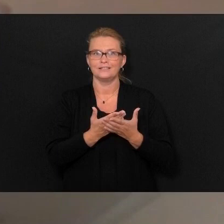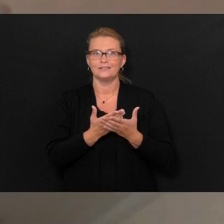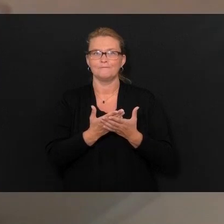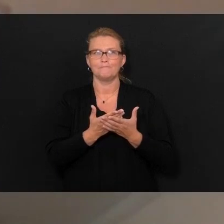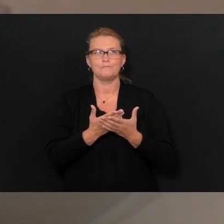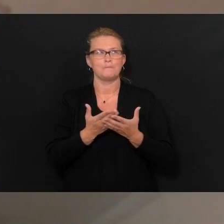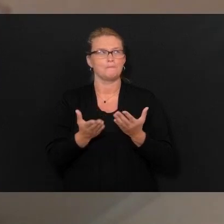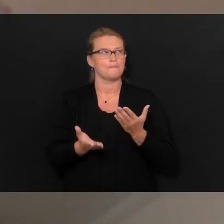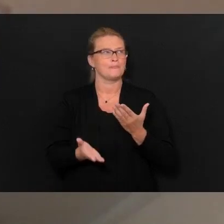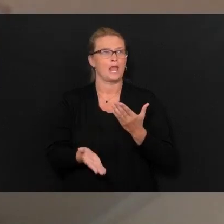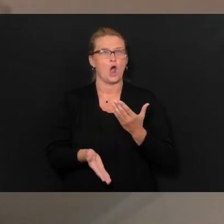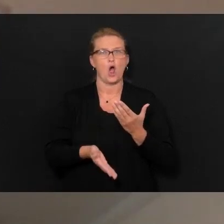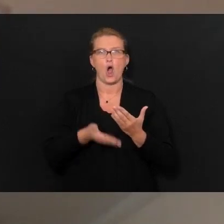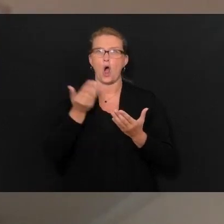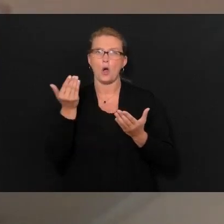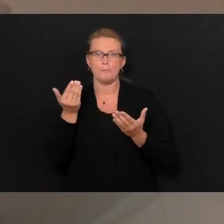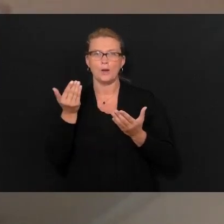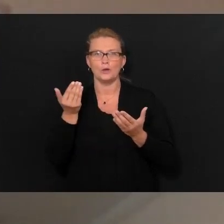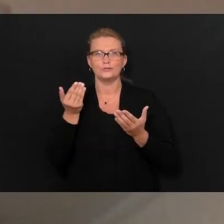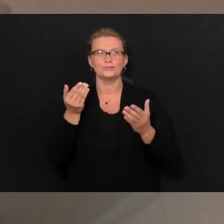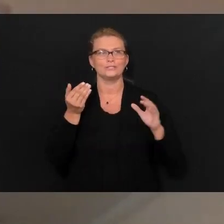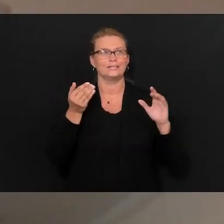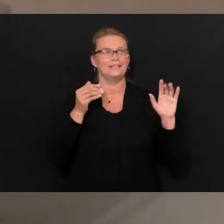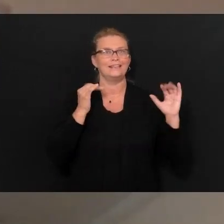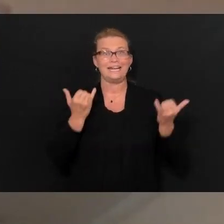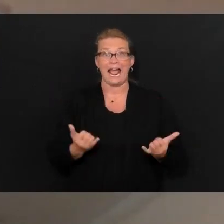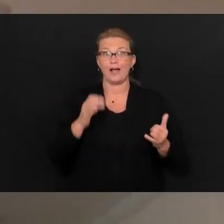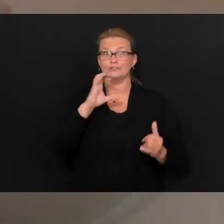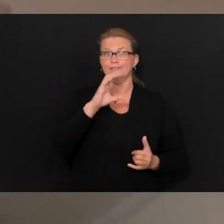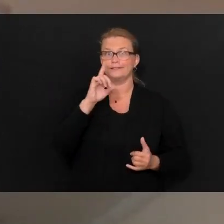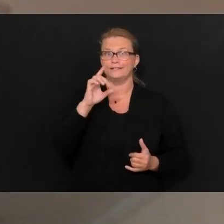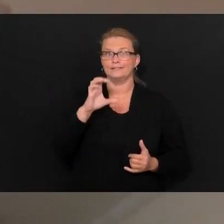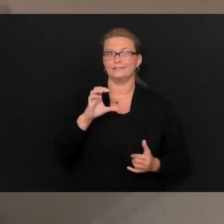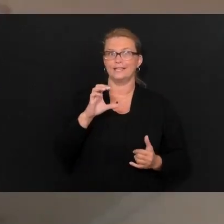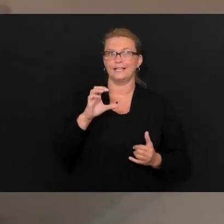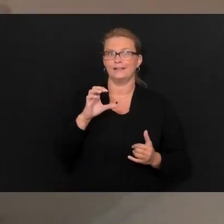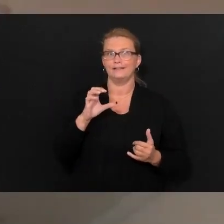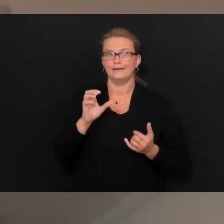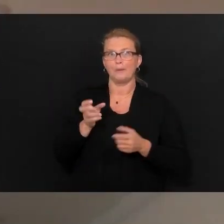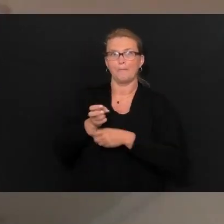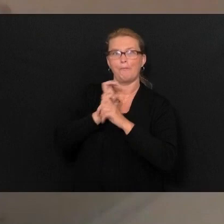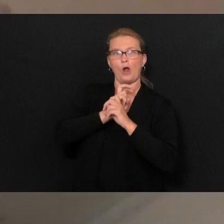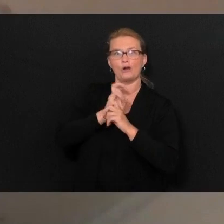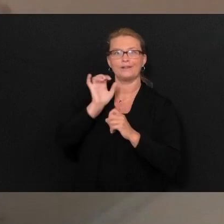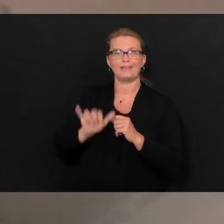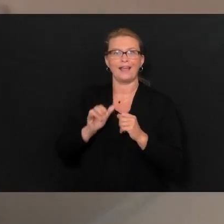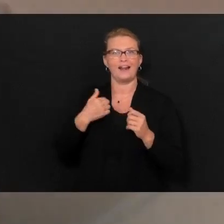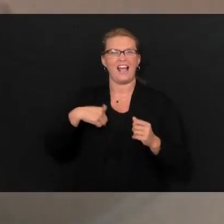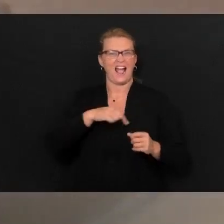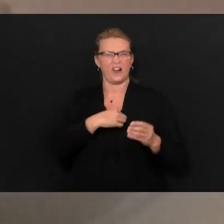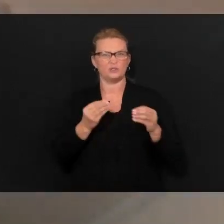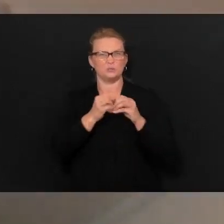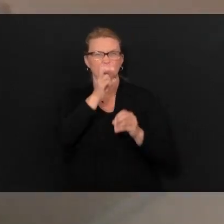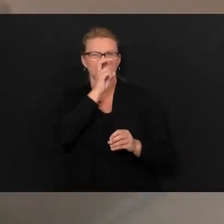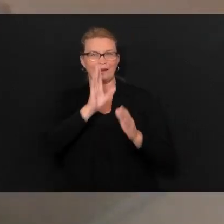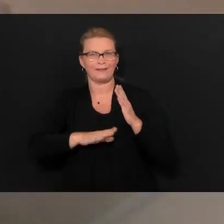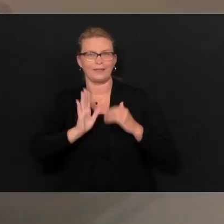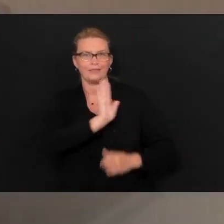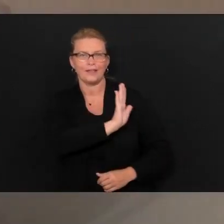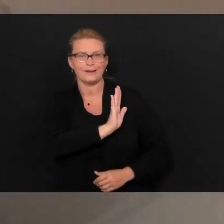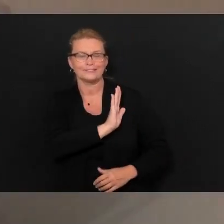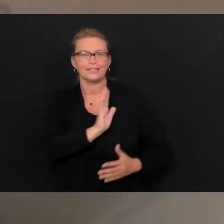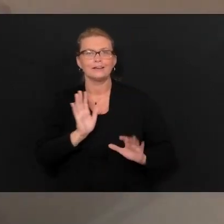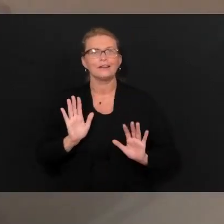almost reproduced in the CDC document, with ours being a bit more stringent, as the governor said. And also that